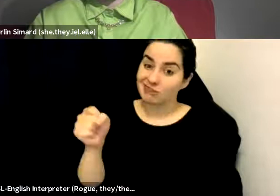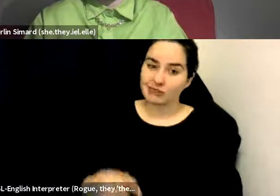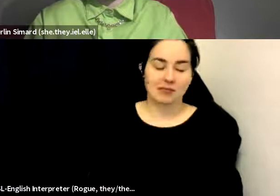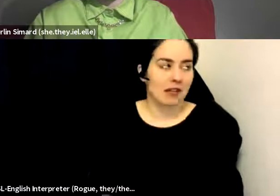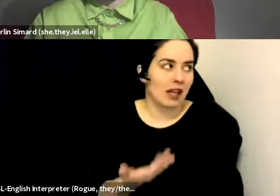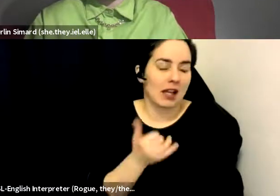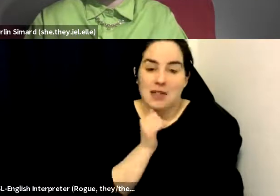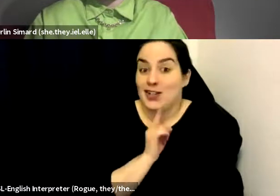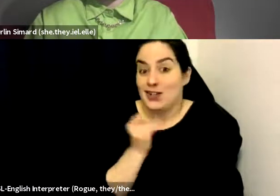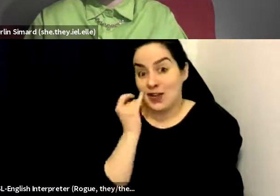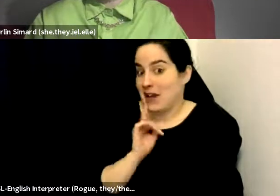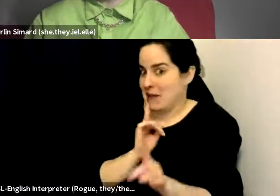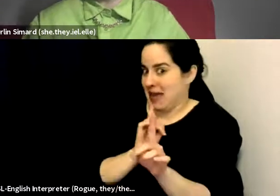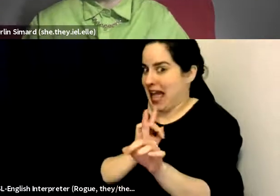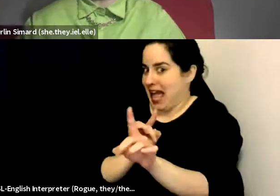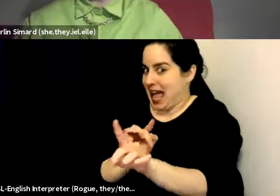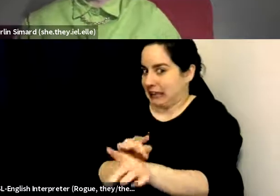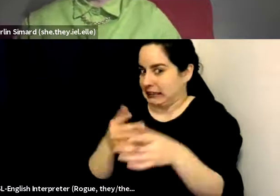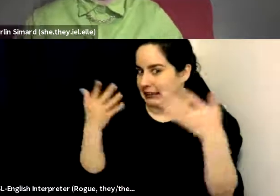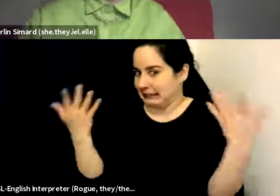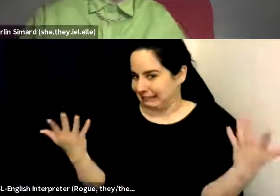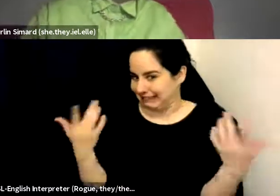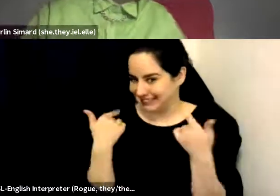I don't think I'm answering anything.